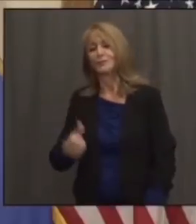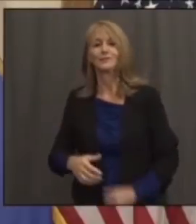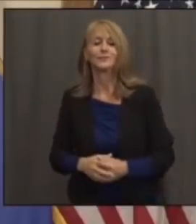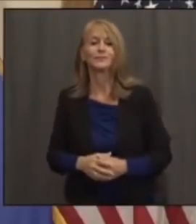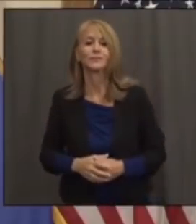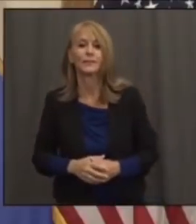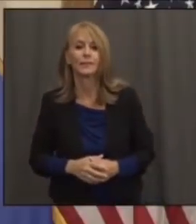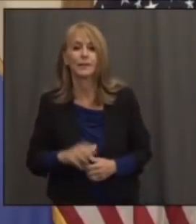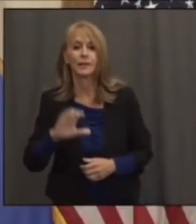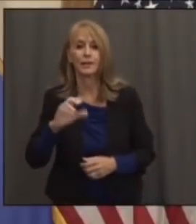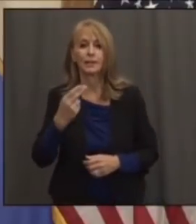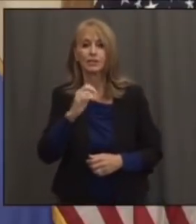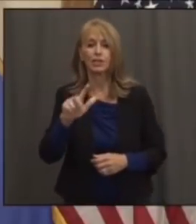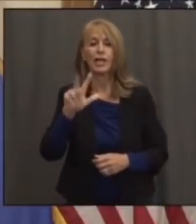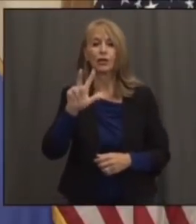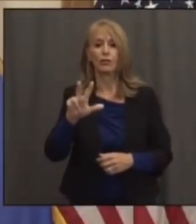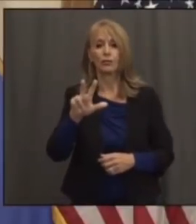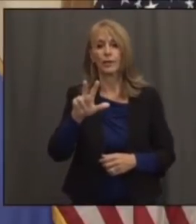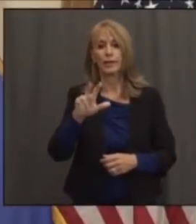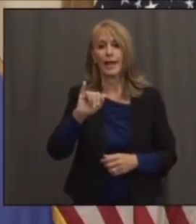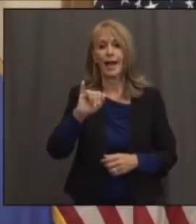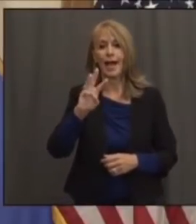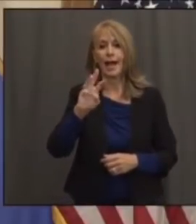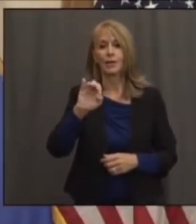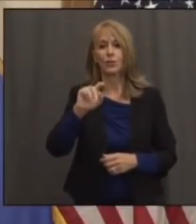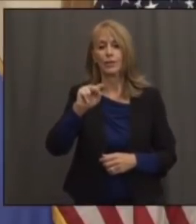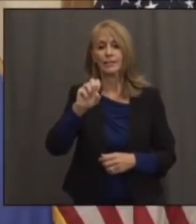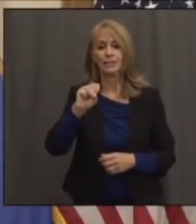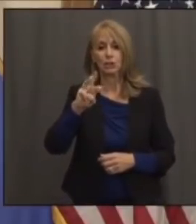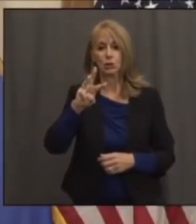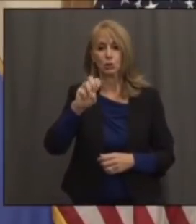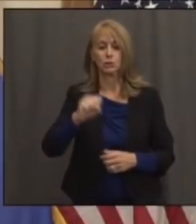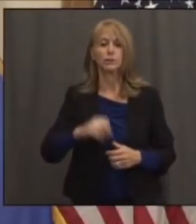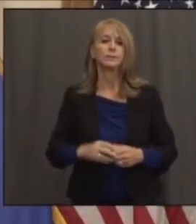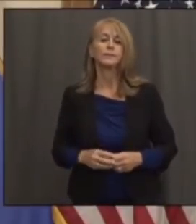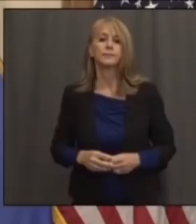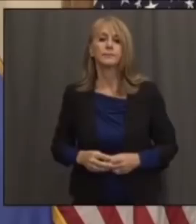Channel 3 Eyewitness News. No.